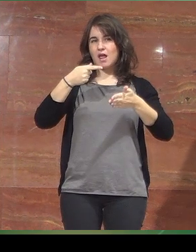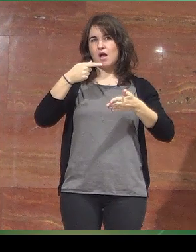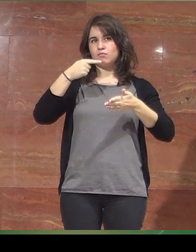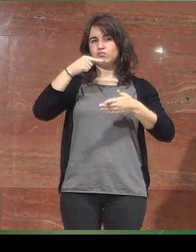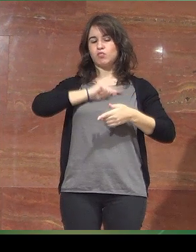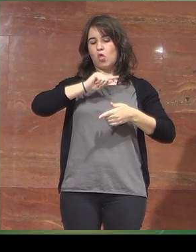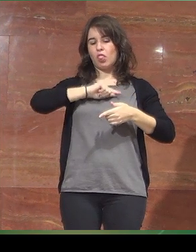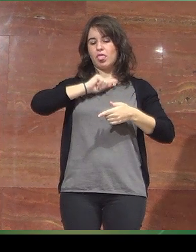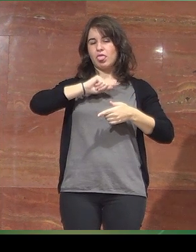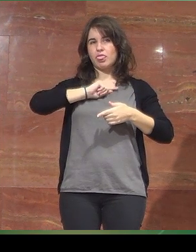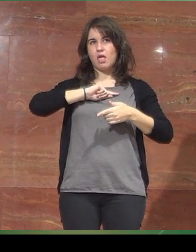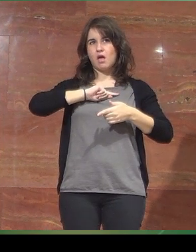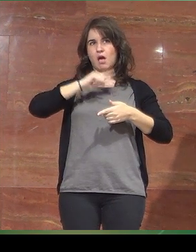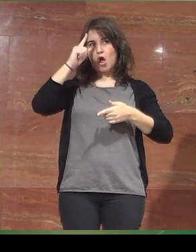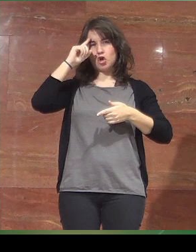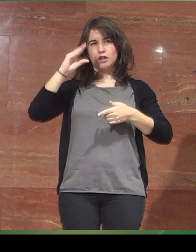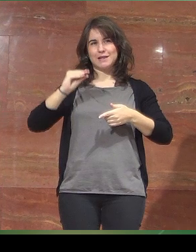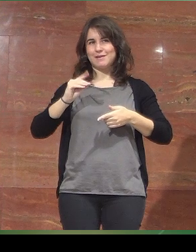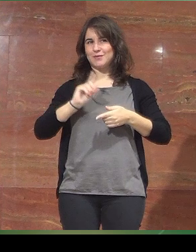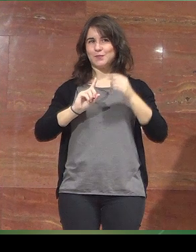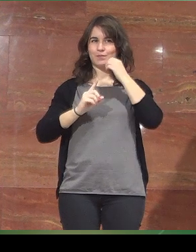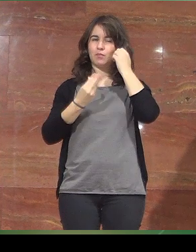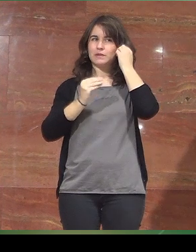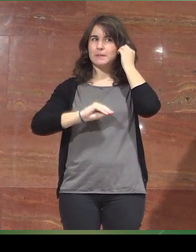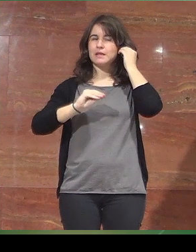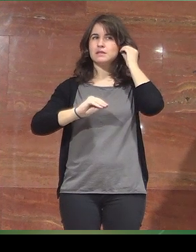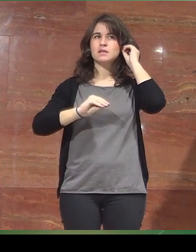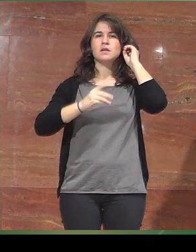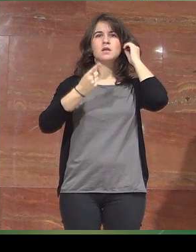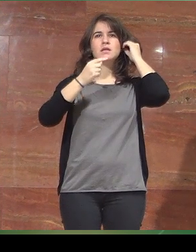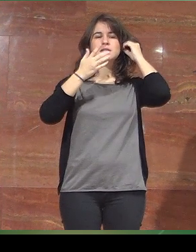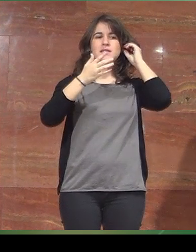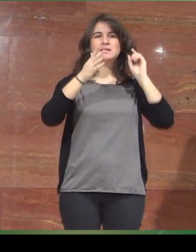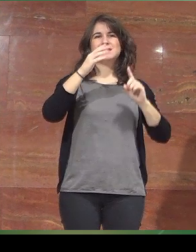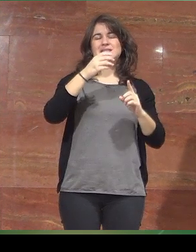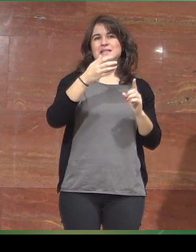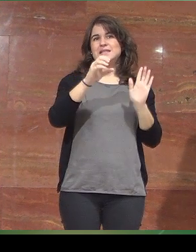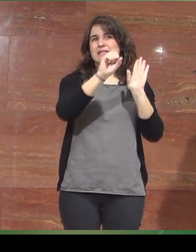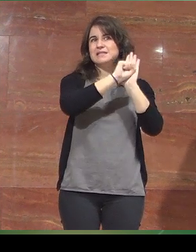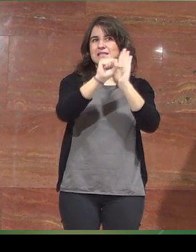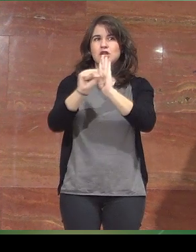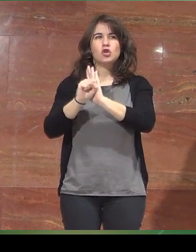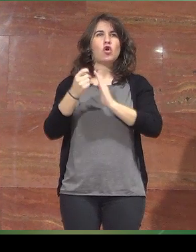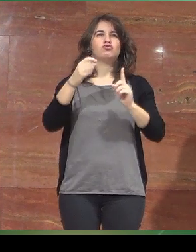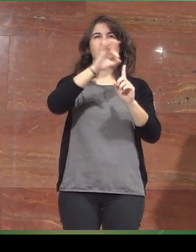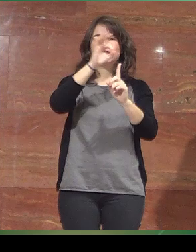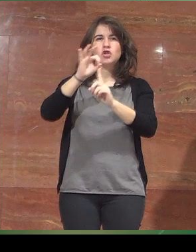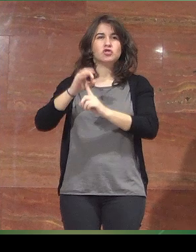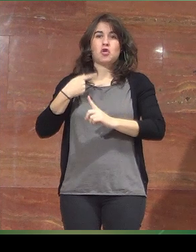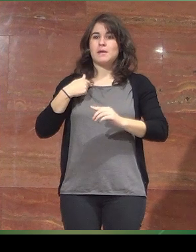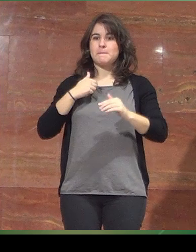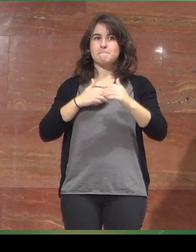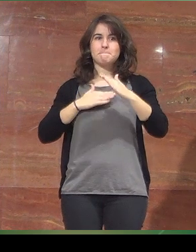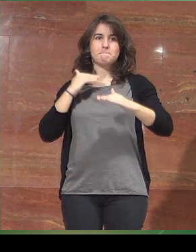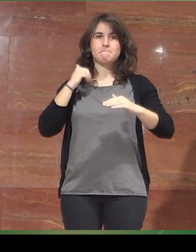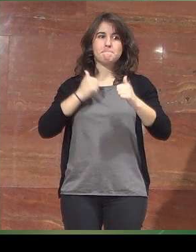about. We often use signs to compensate for bad design, and we often use bad signs to